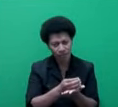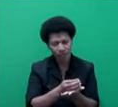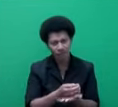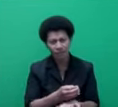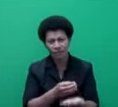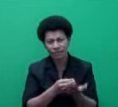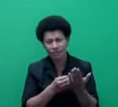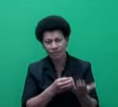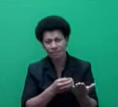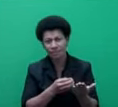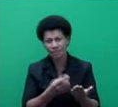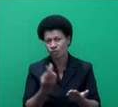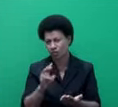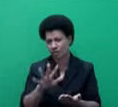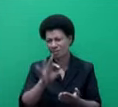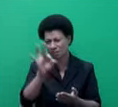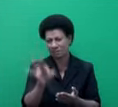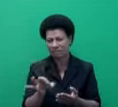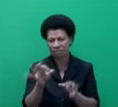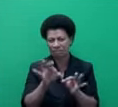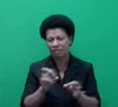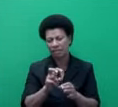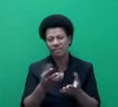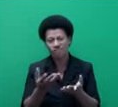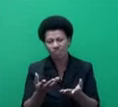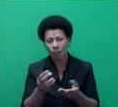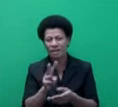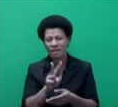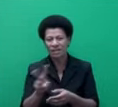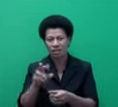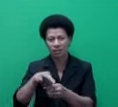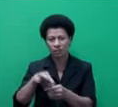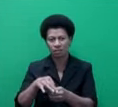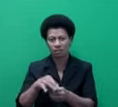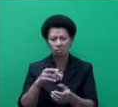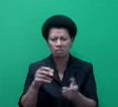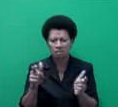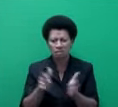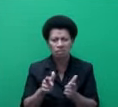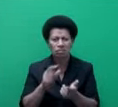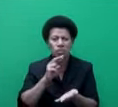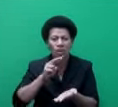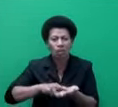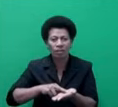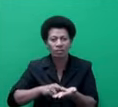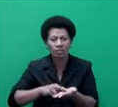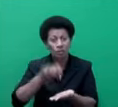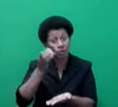actually invalid, and which was a record low for an election in Fiji, sir. So we did it